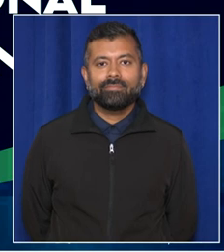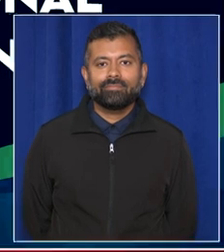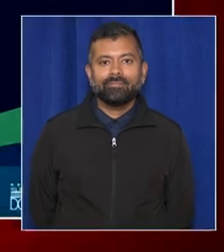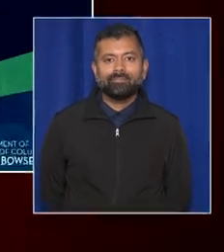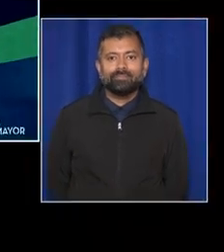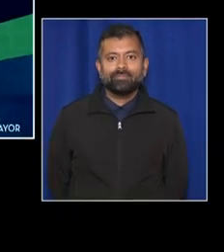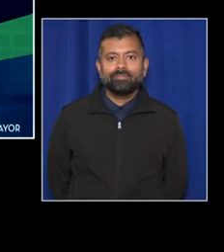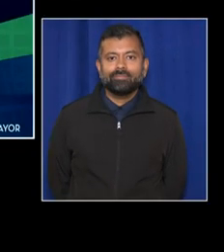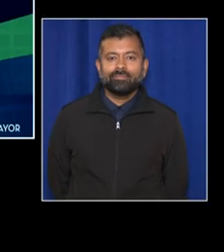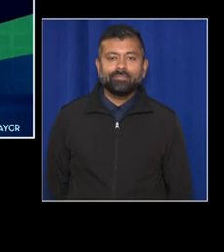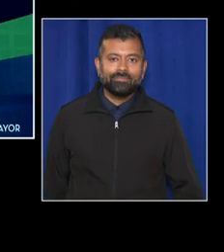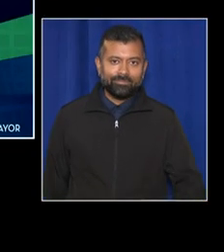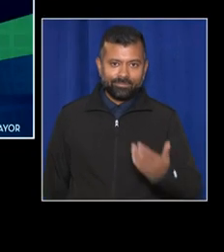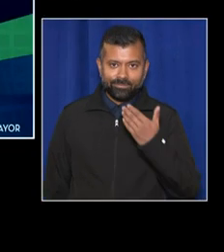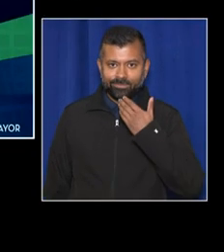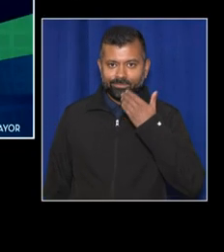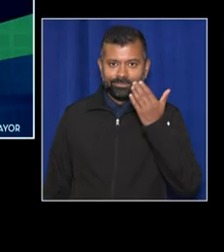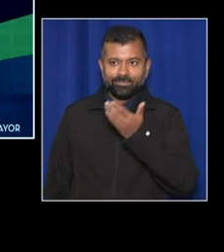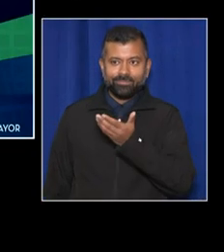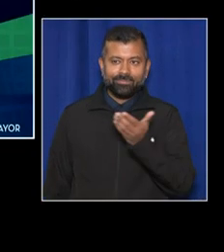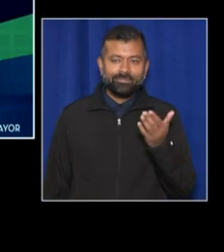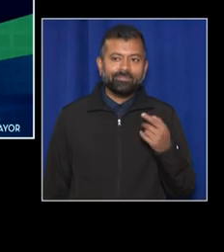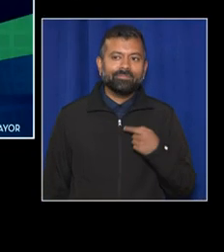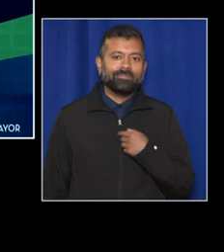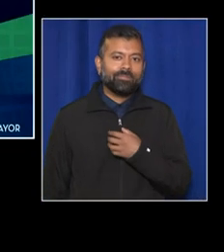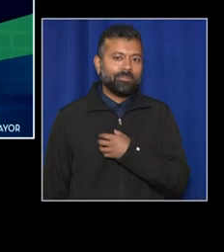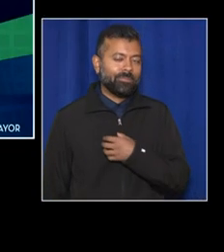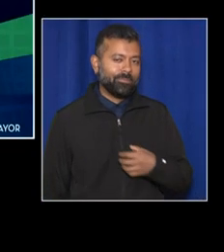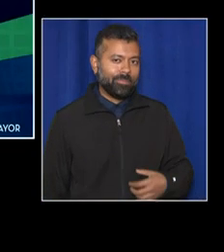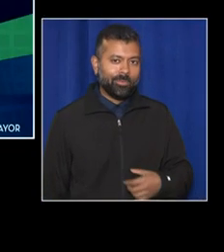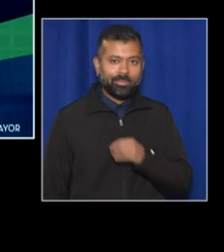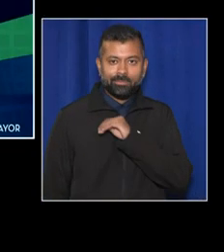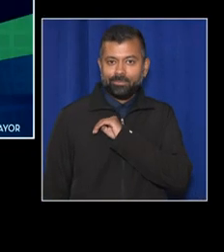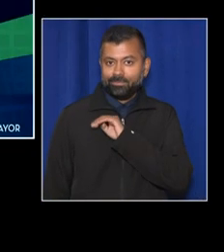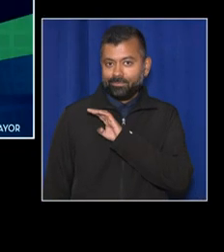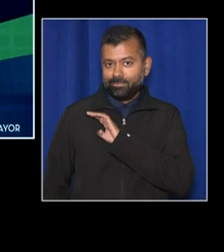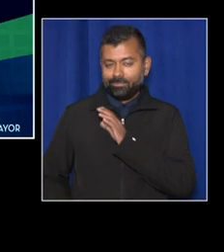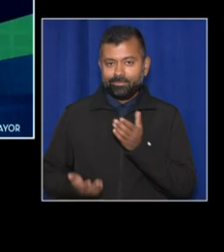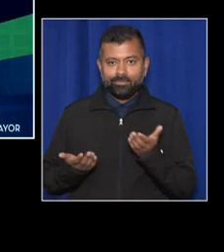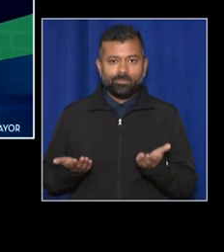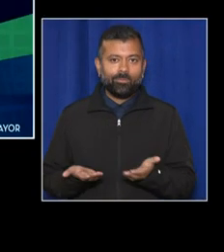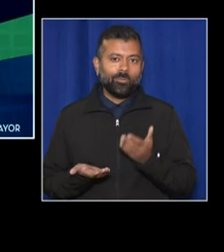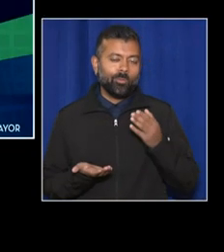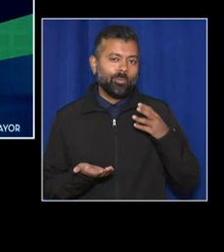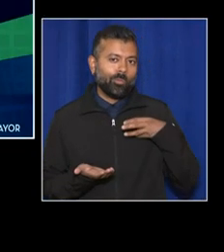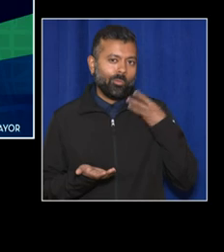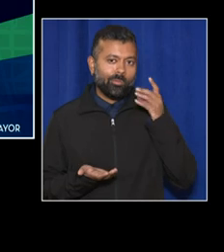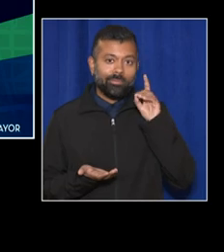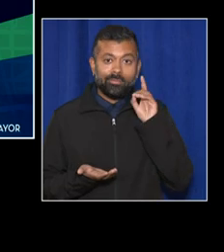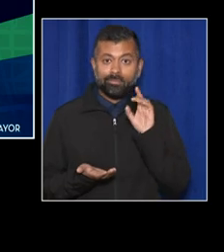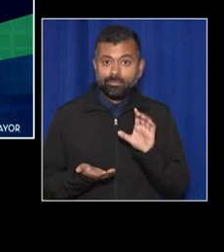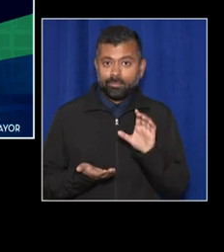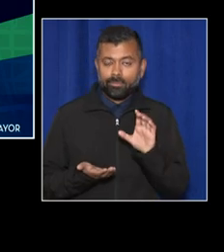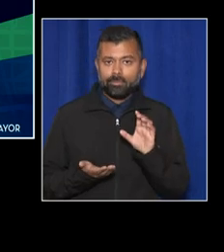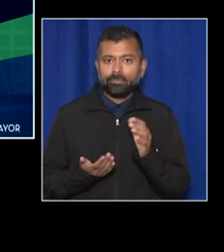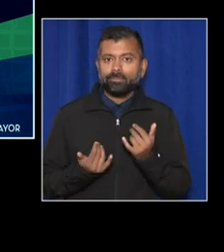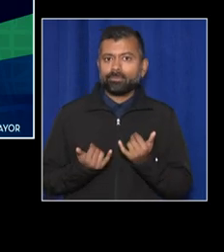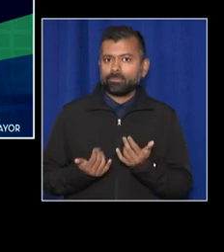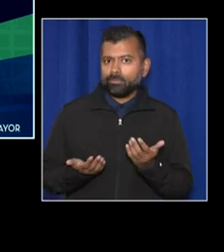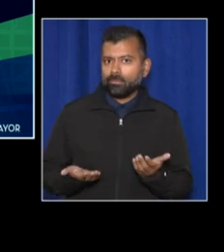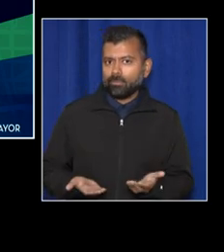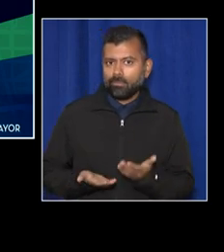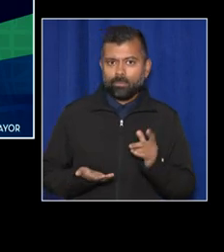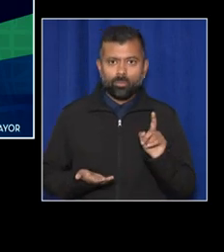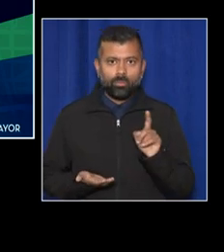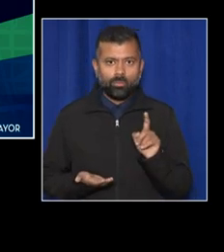Good morning, everybody. I'm Muriel Bowser. I am the mayor of Washington, D.C. We are located in the Marion Barry